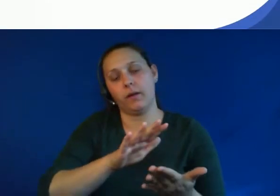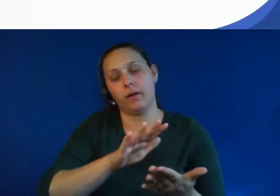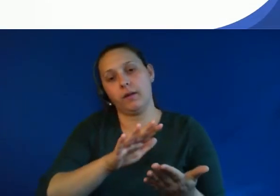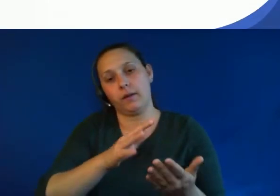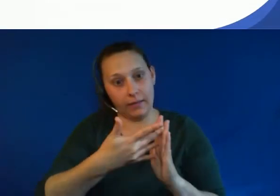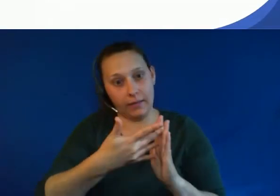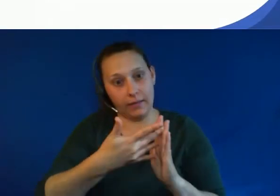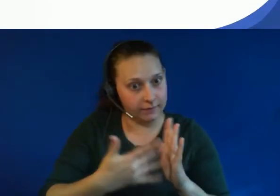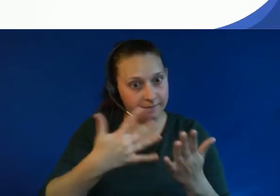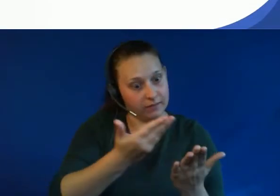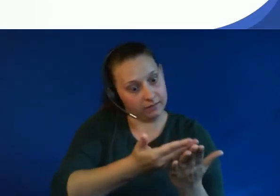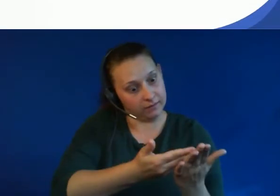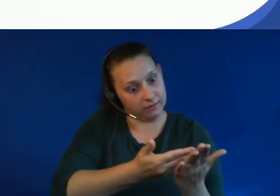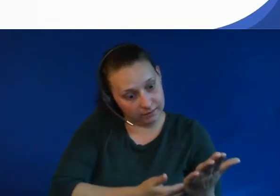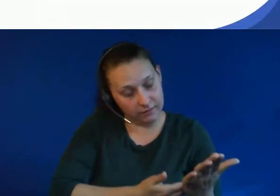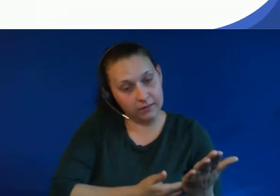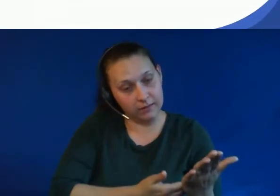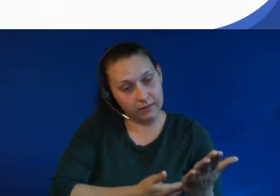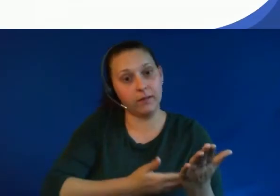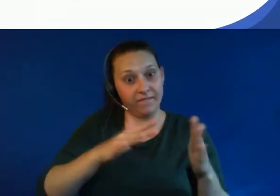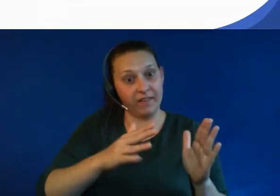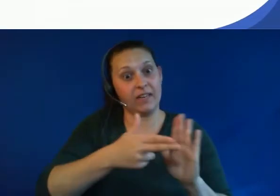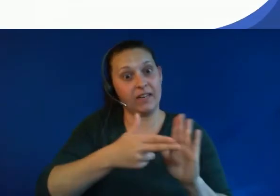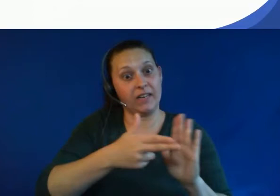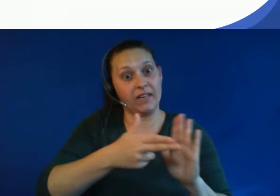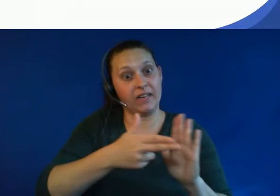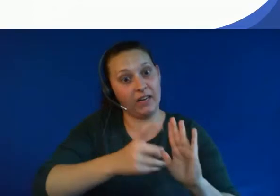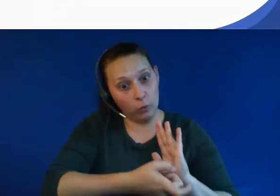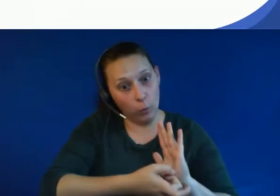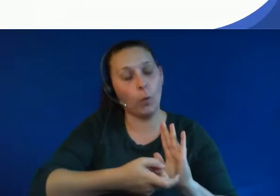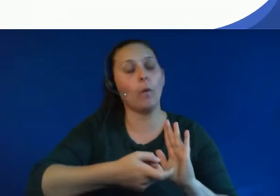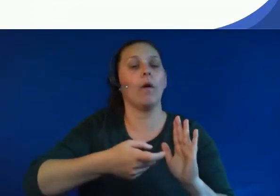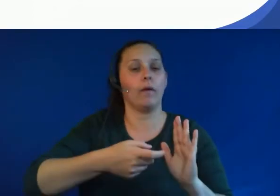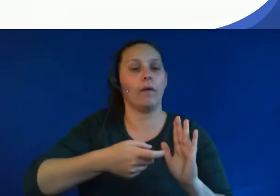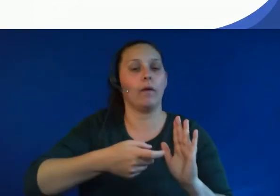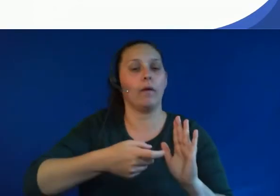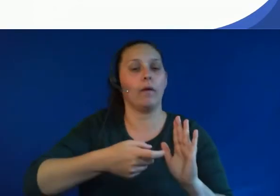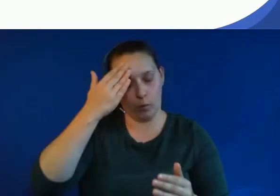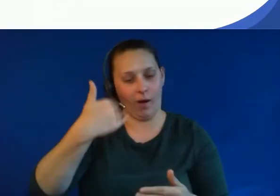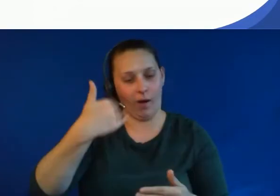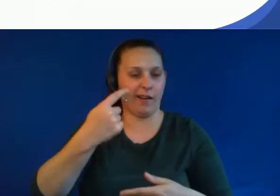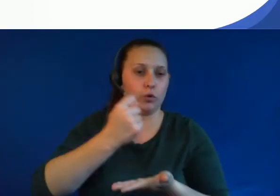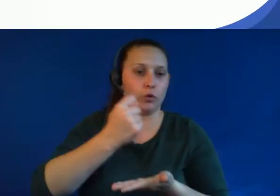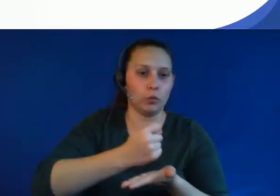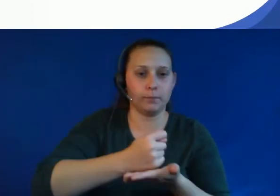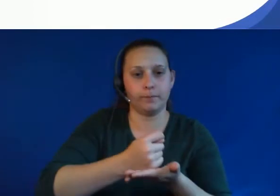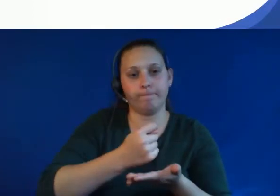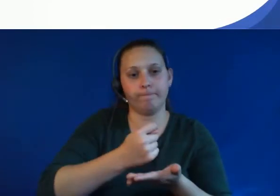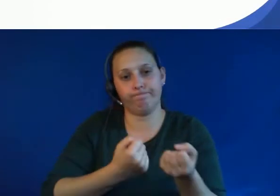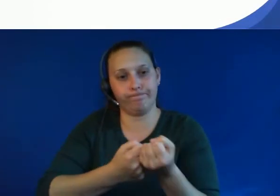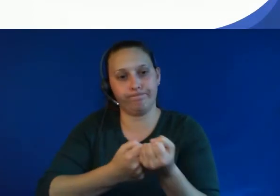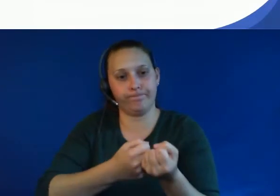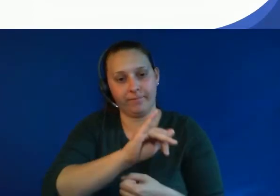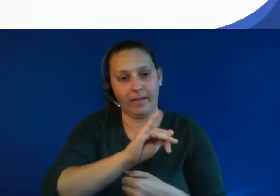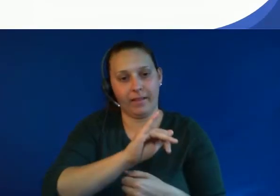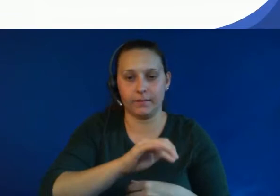testing to diagnose and treat for those specific issues. Awesome. Meredith